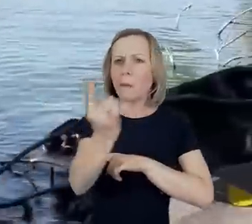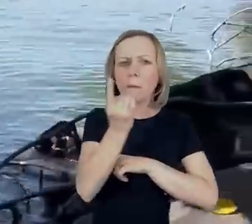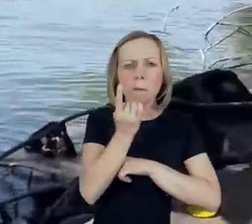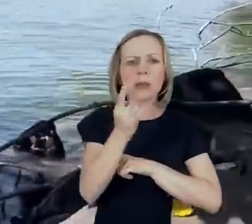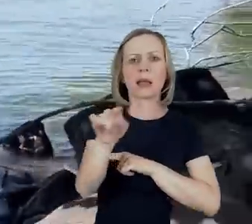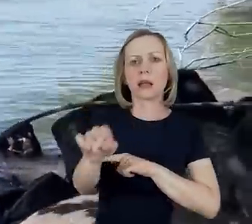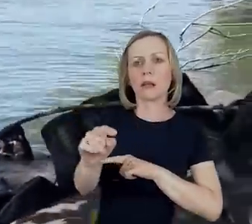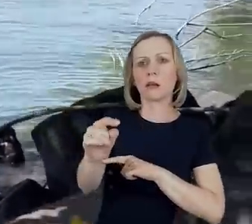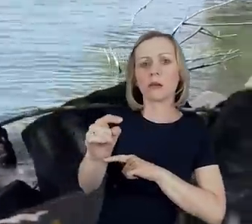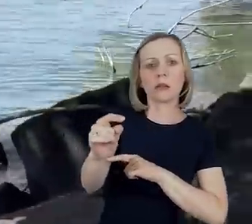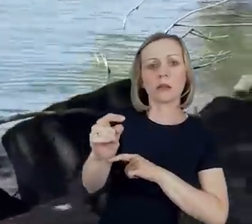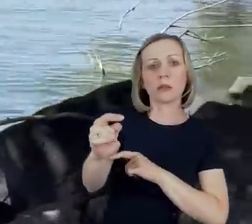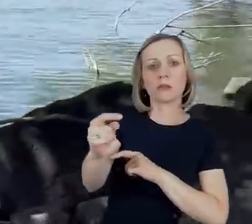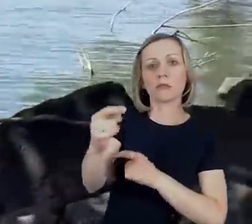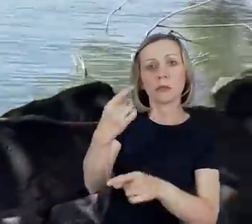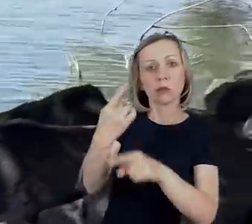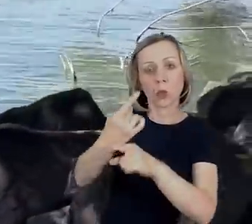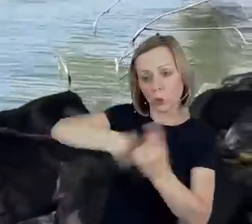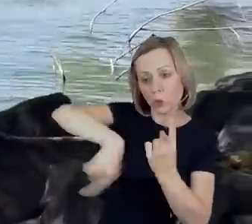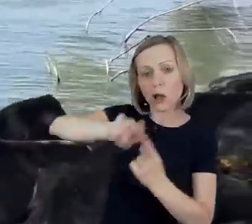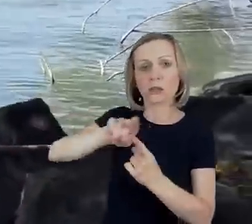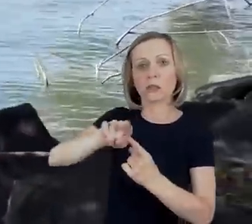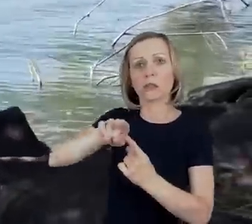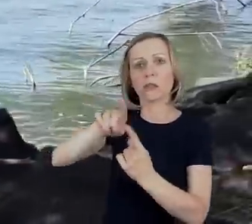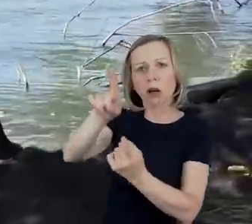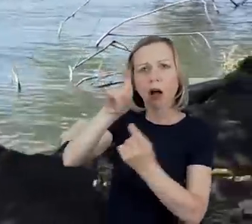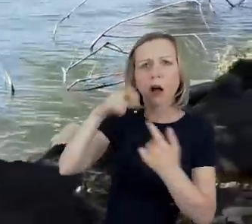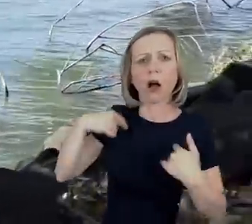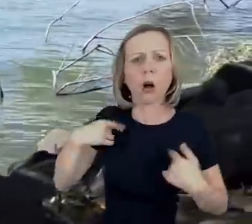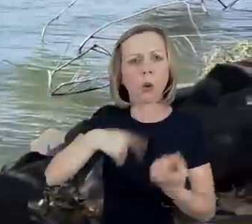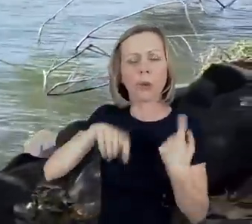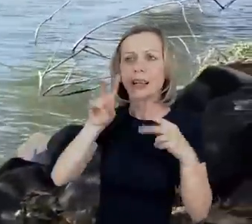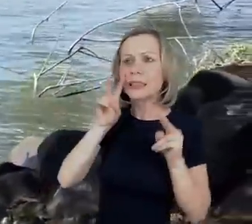the lake. If only we can hear him.